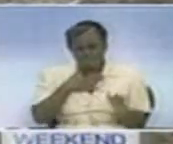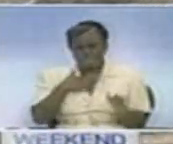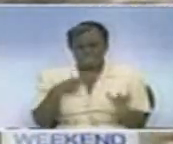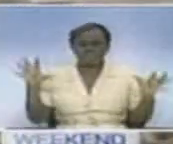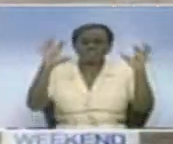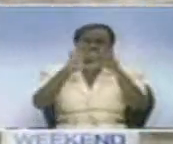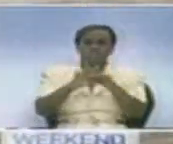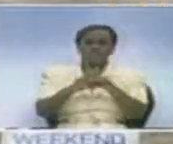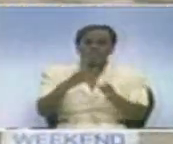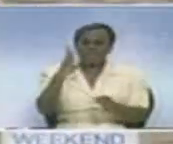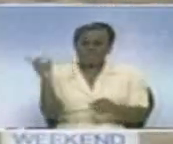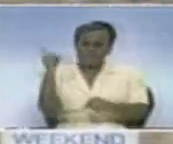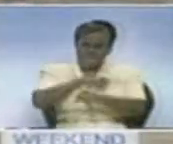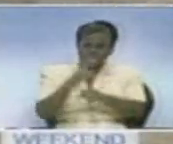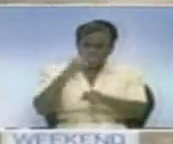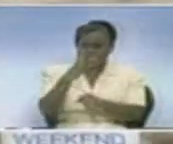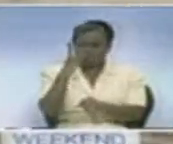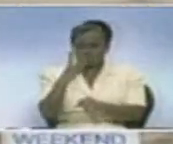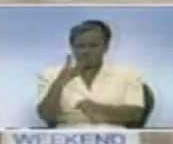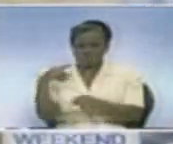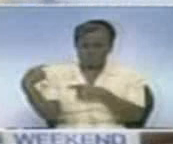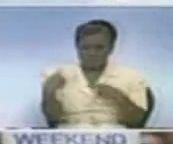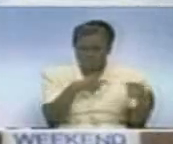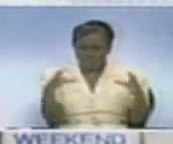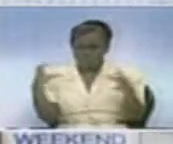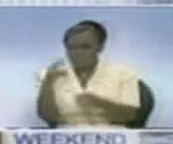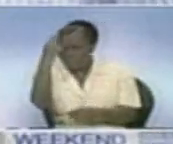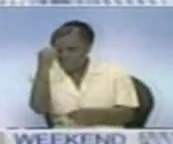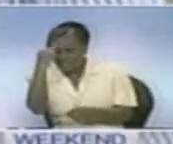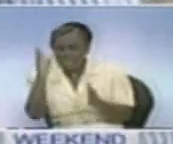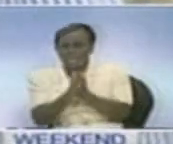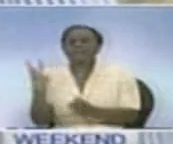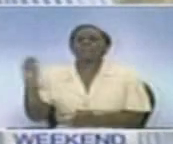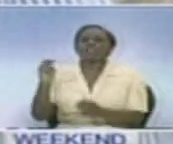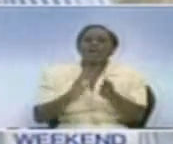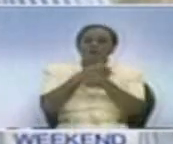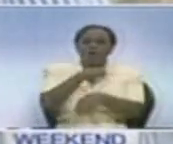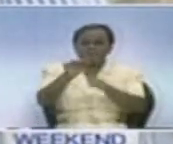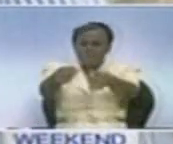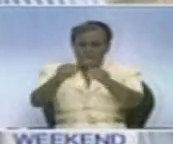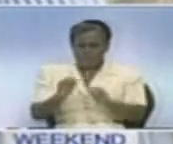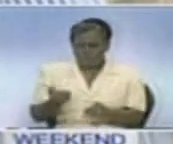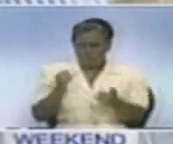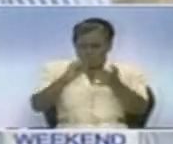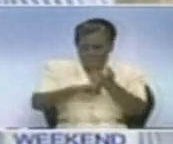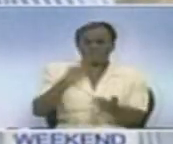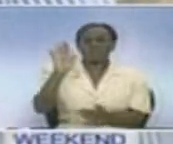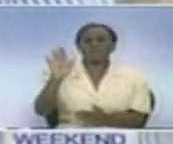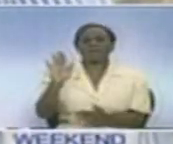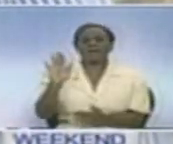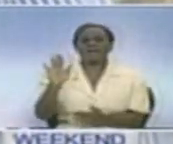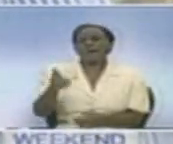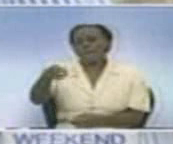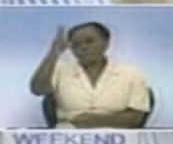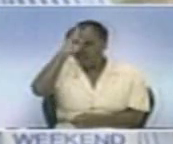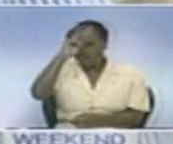It's been 4 days of a standoff between a group of Maasai warriors and Maina Njenga over the burial of his wife at his Kitengela home. The